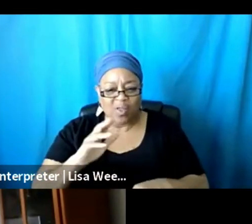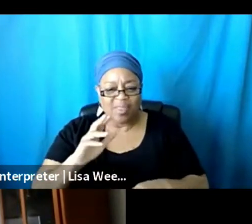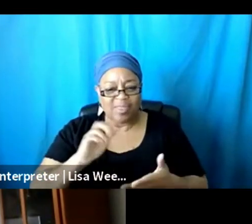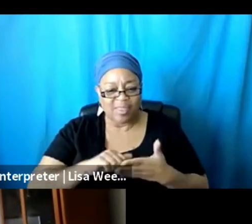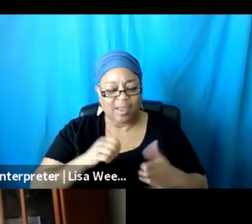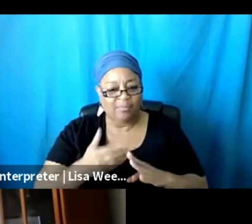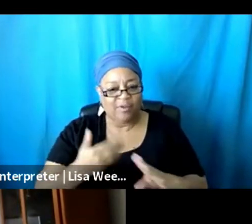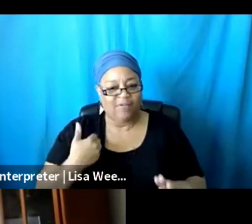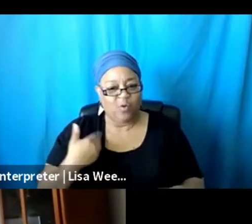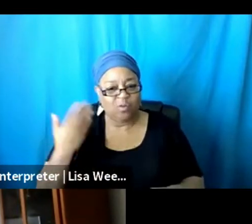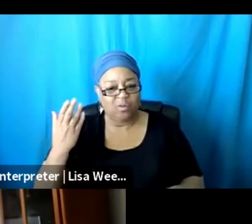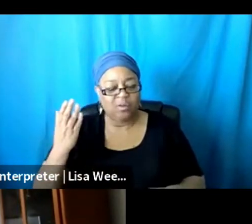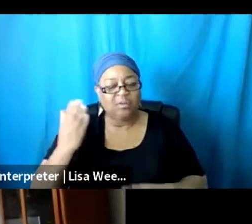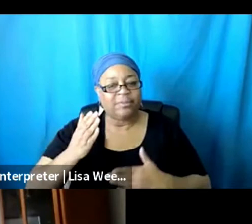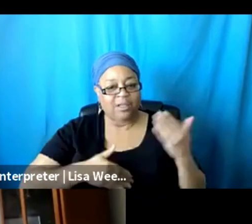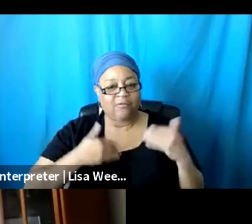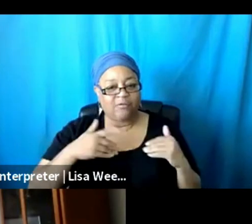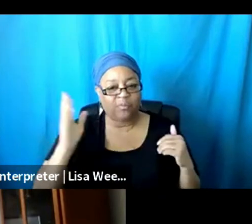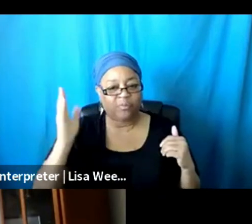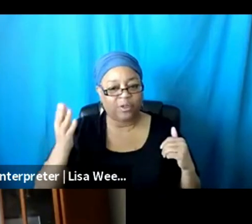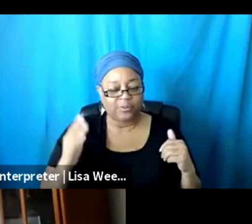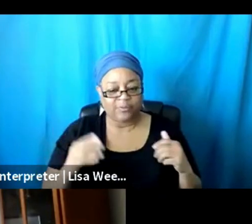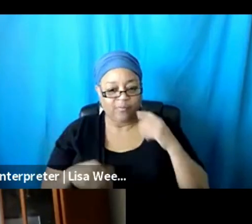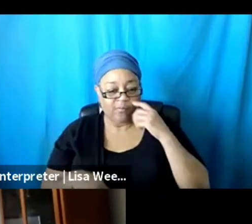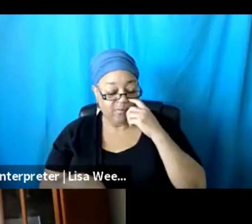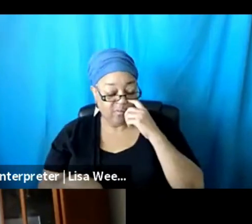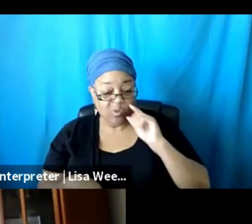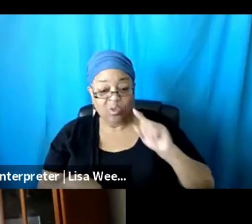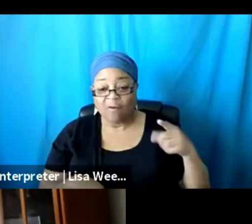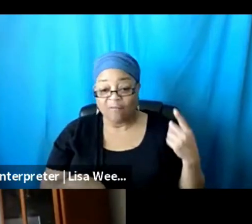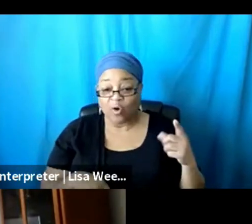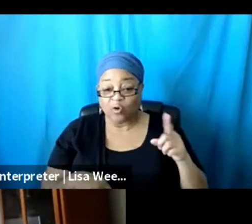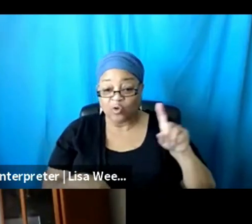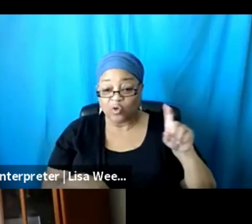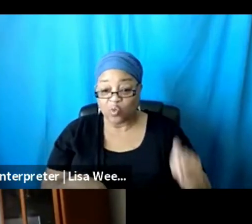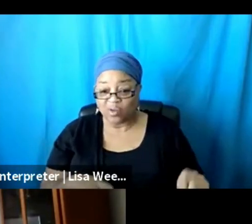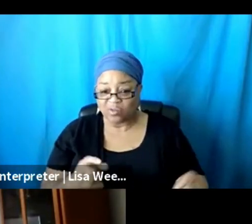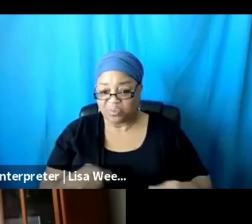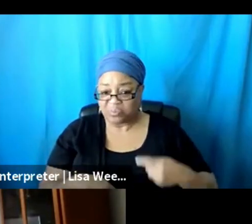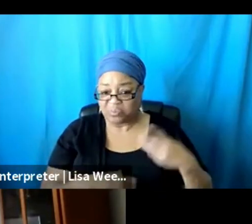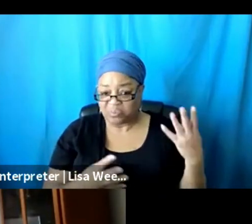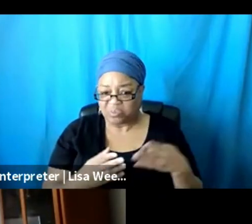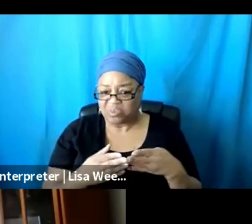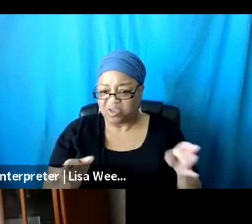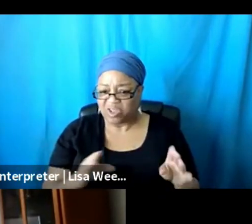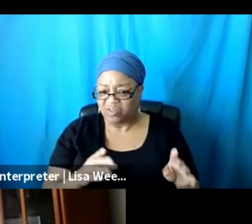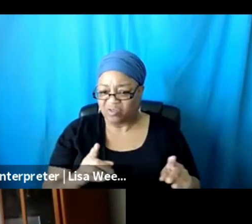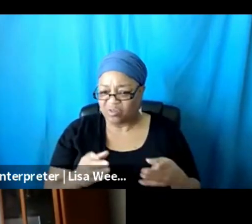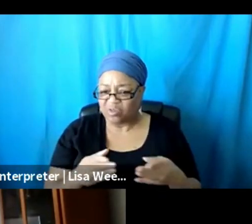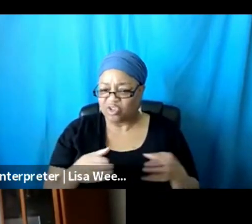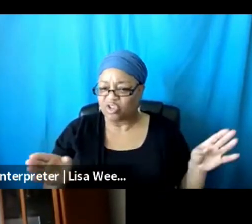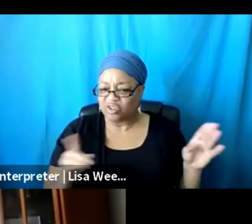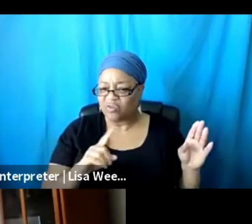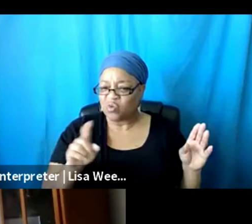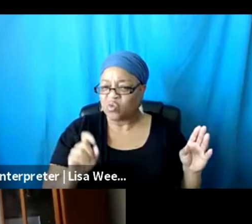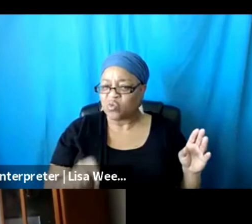presentations. The first question that I've got sort of teed up, and it looks like it's a general question. It looks like it's really more towards supply chain, which